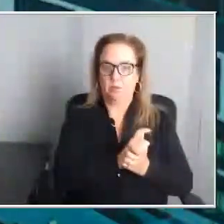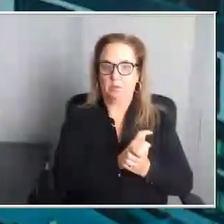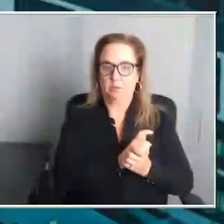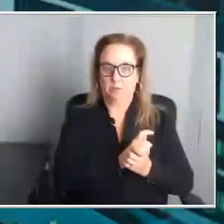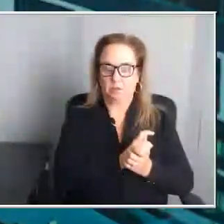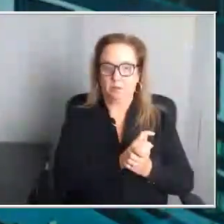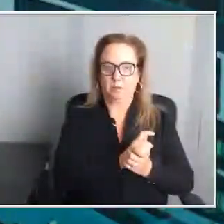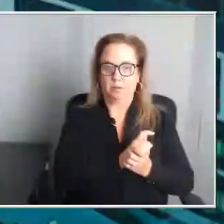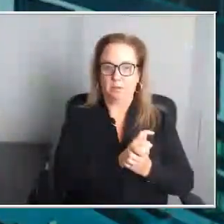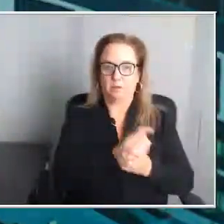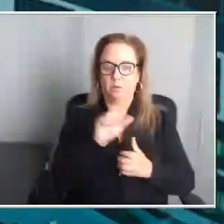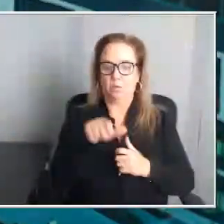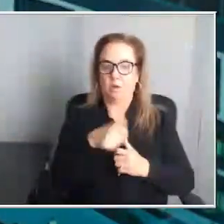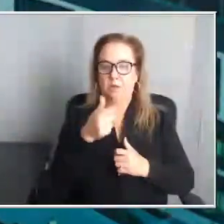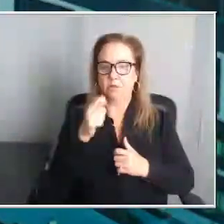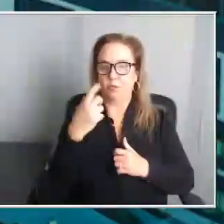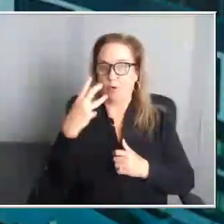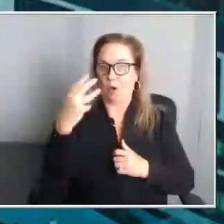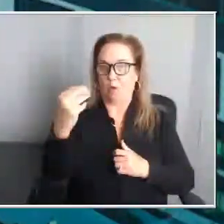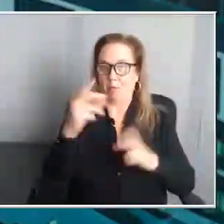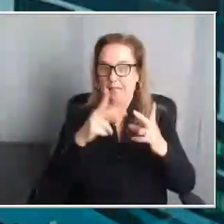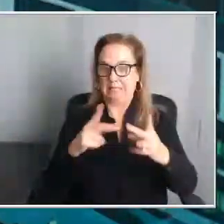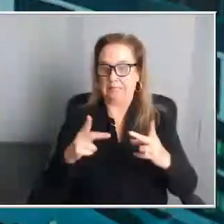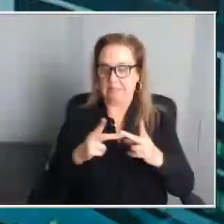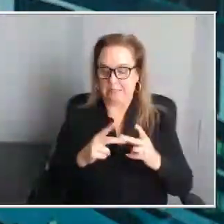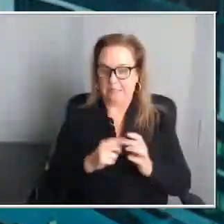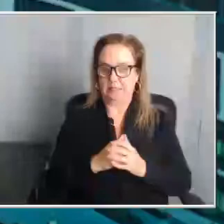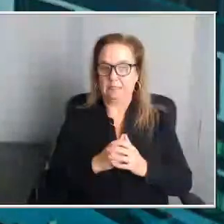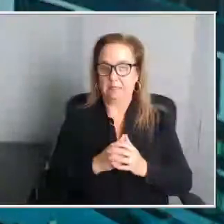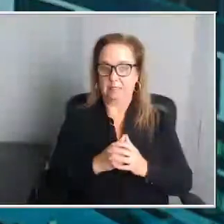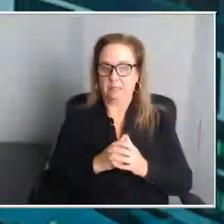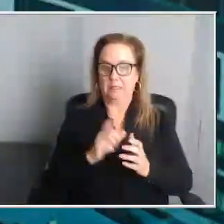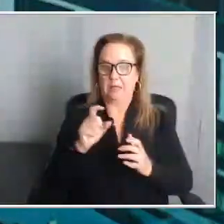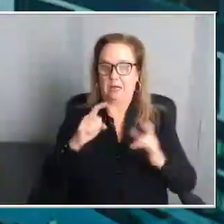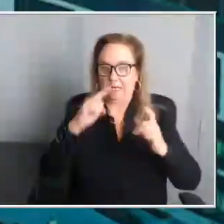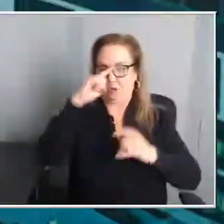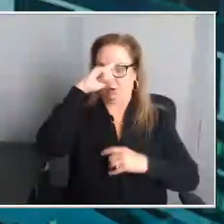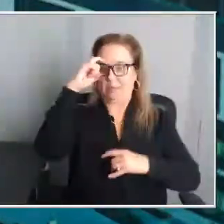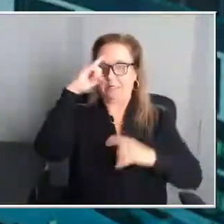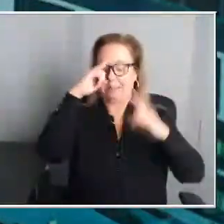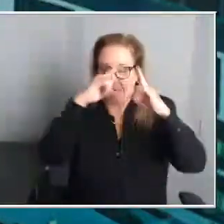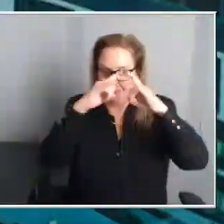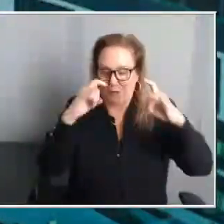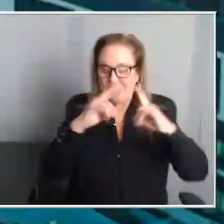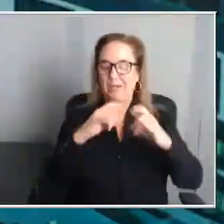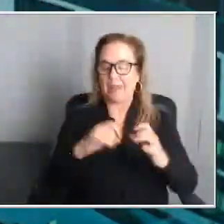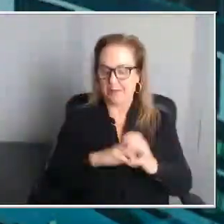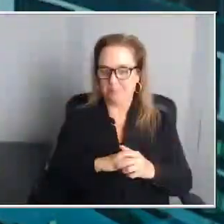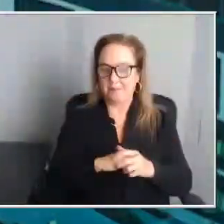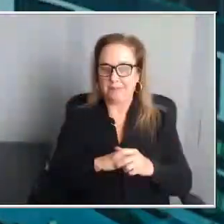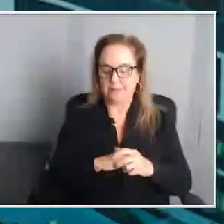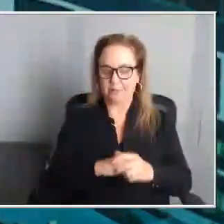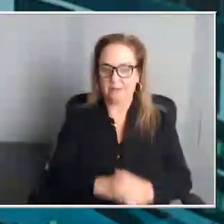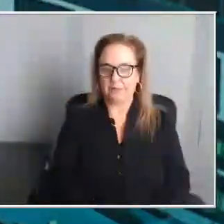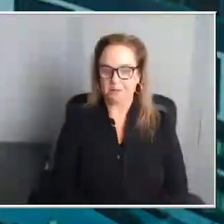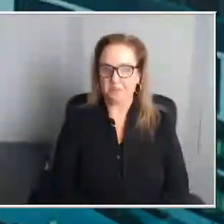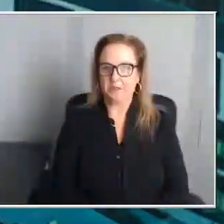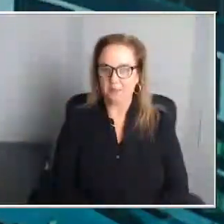Where else do you get to go? I get to go to summer camp,